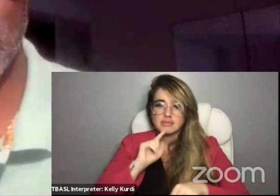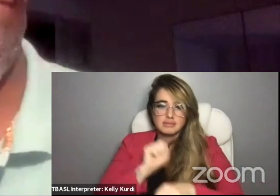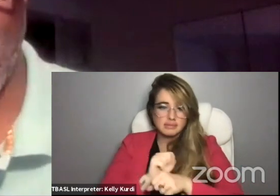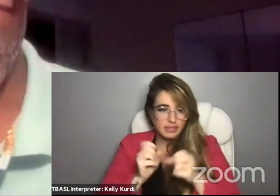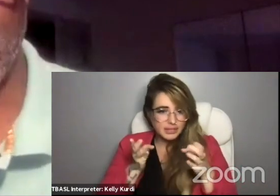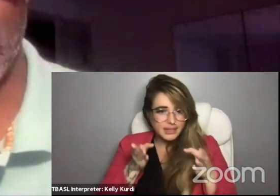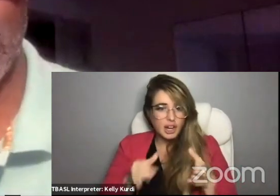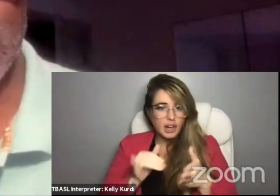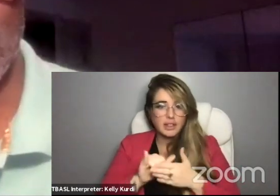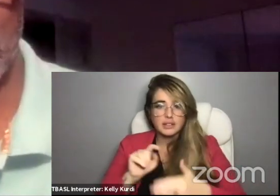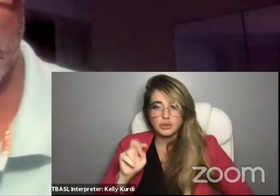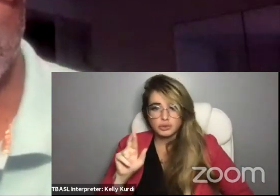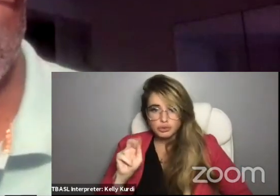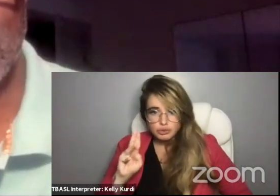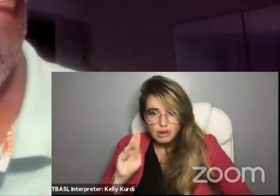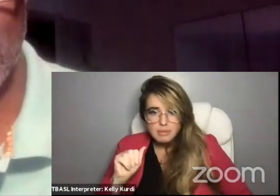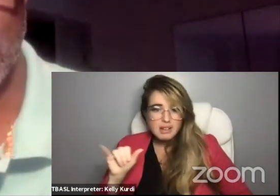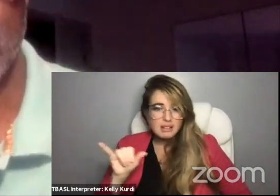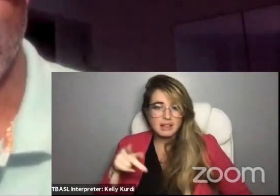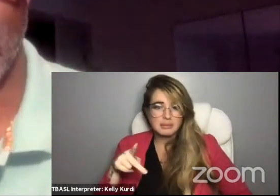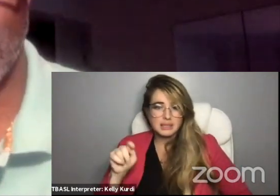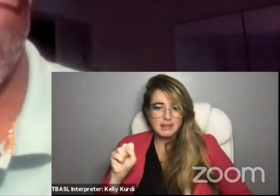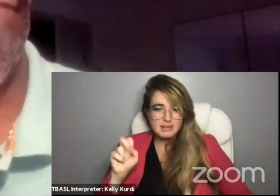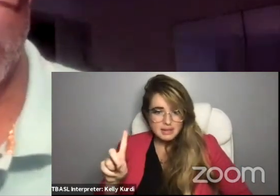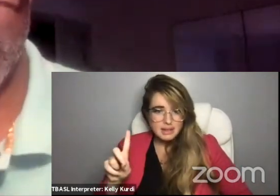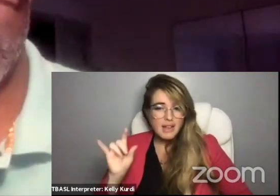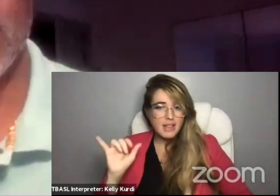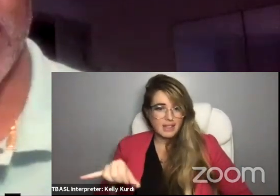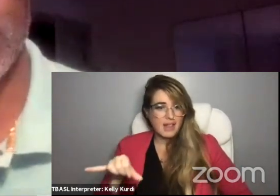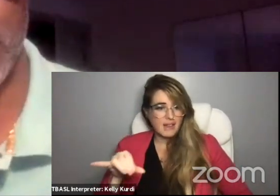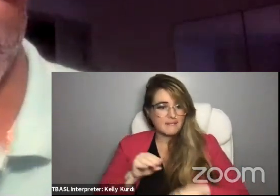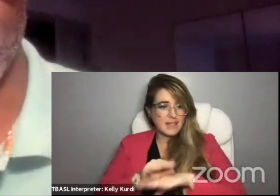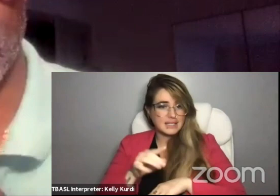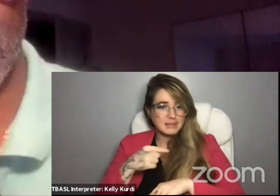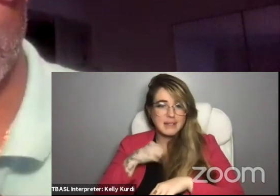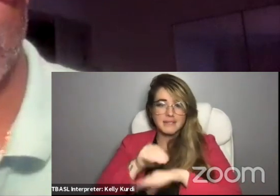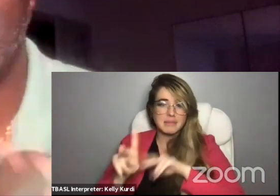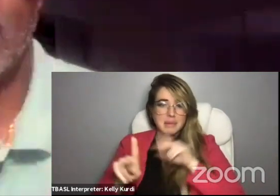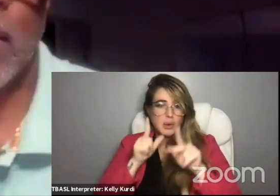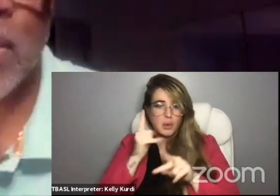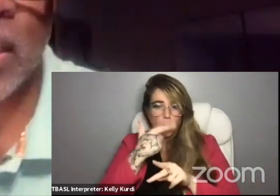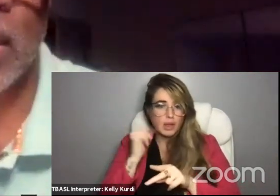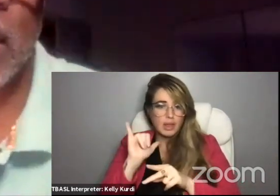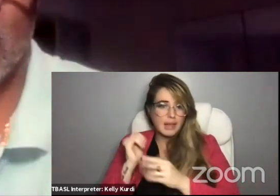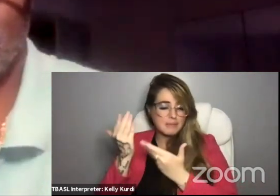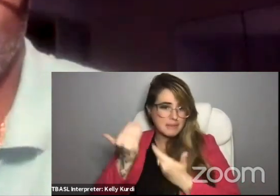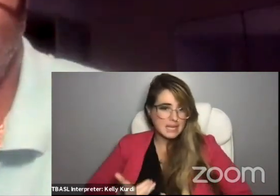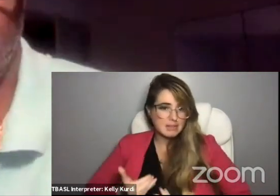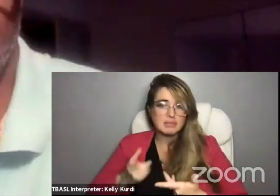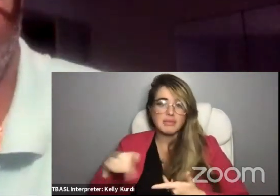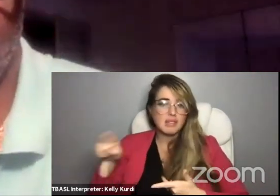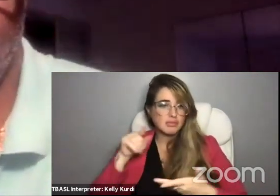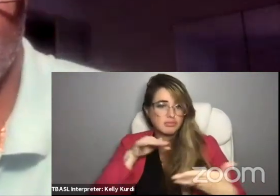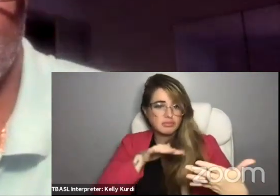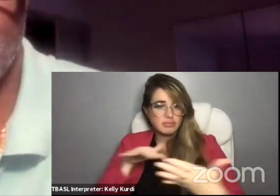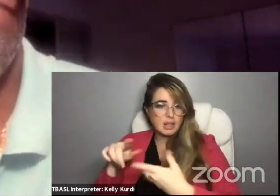it is trauma, and it is like PTSD, and it affects me and it affects people who look like me. They've studied it regarding